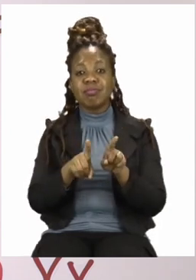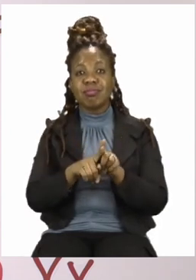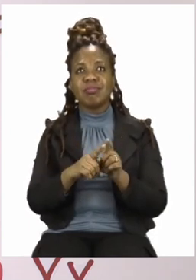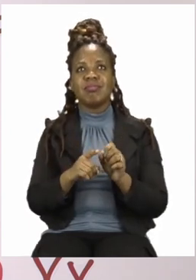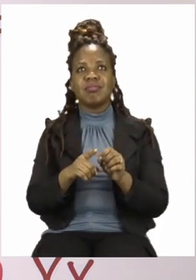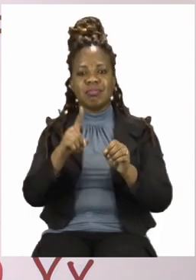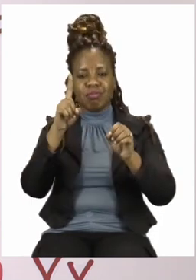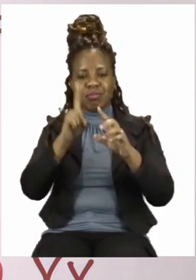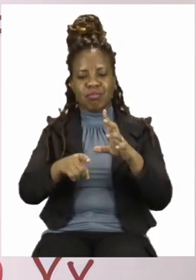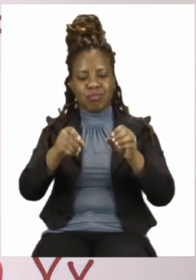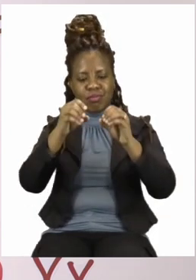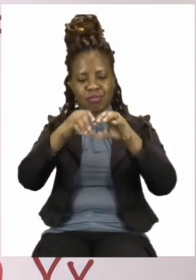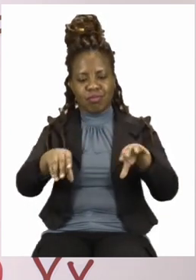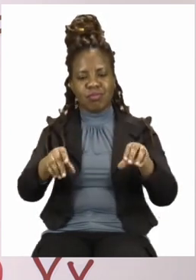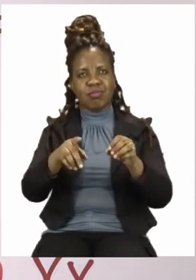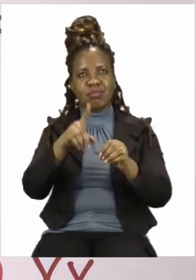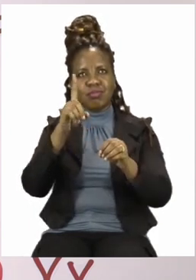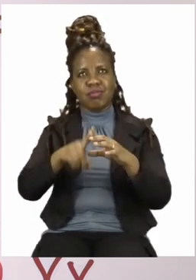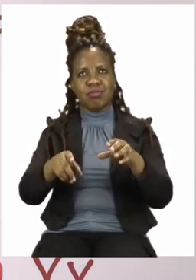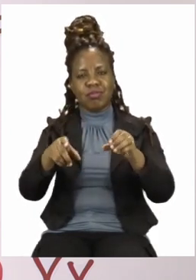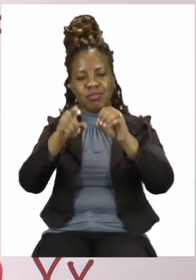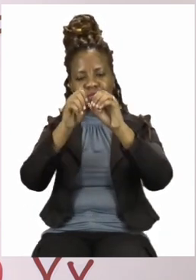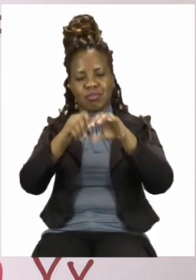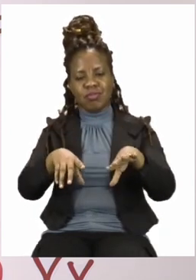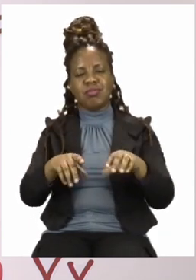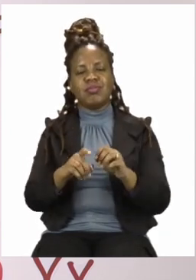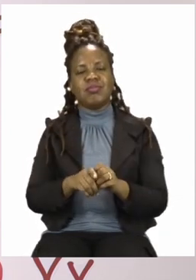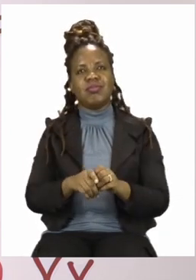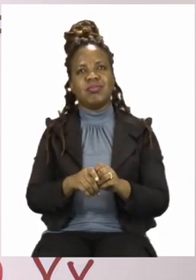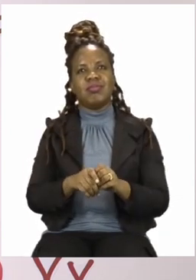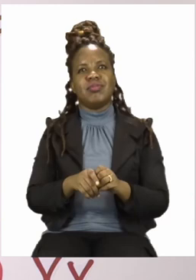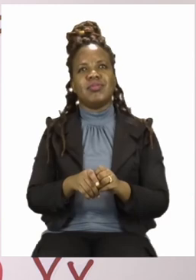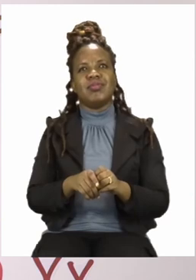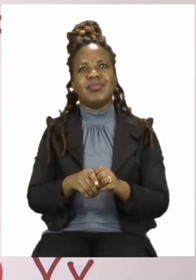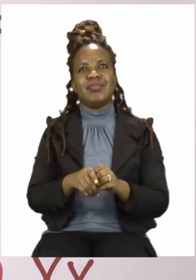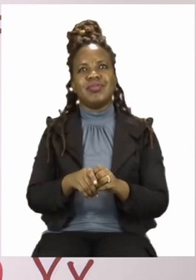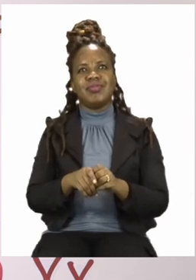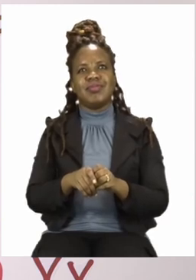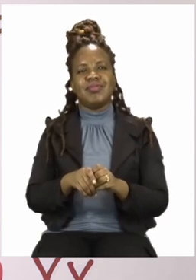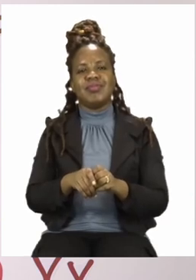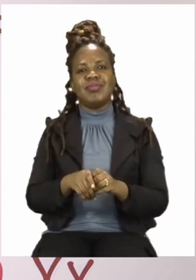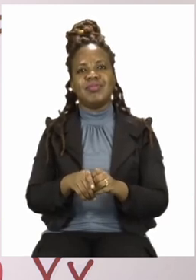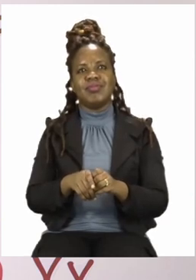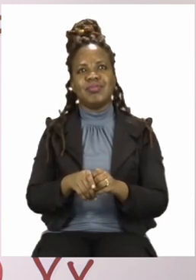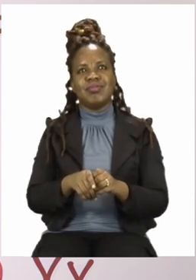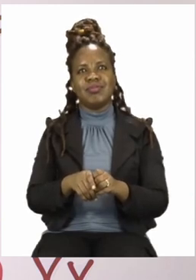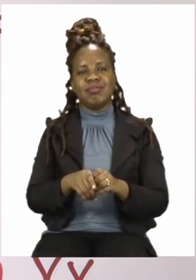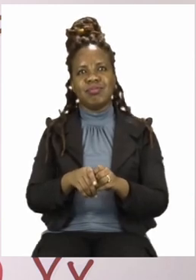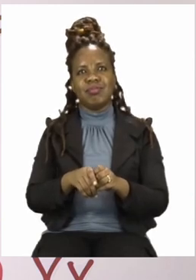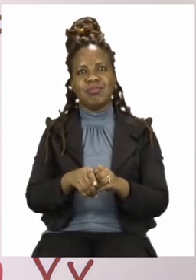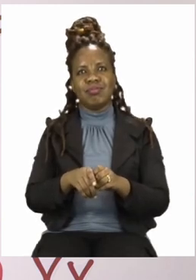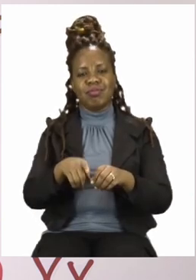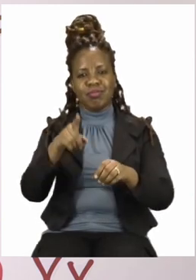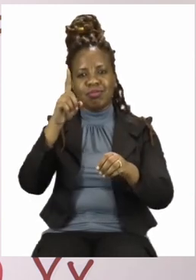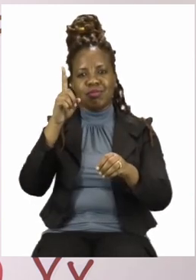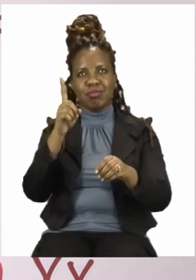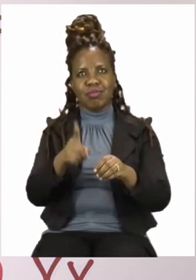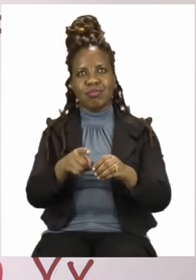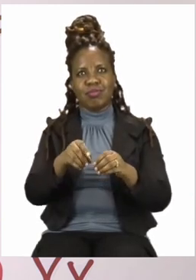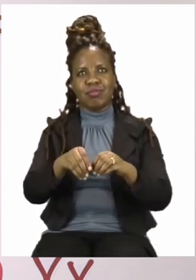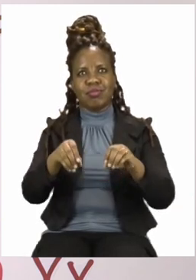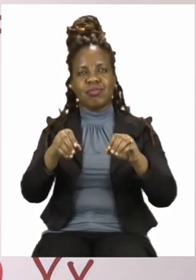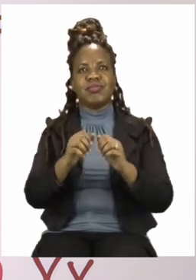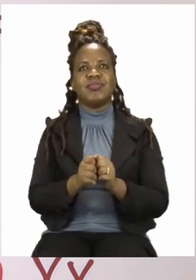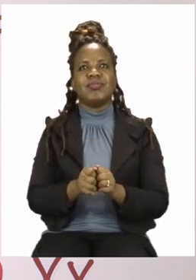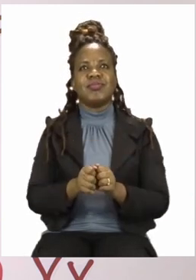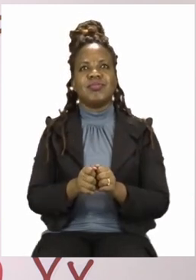crack, put the shell on the side, take another egg, crack, put the shell on the side,